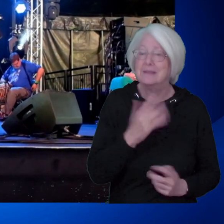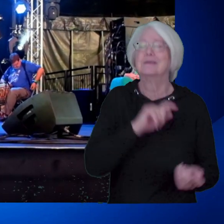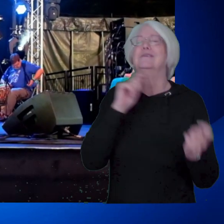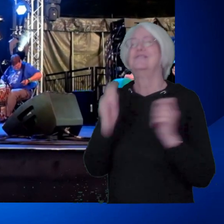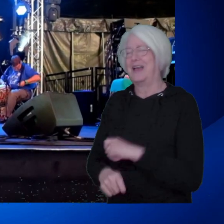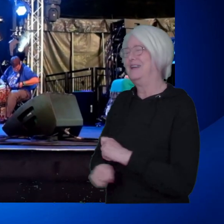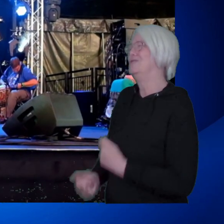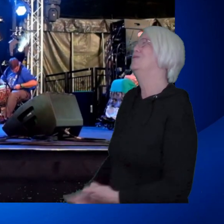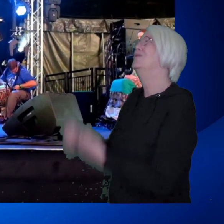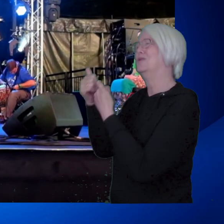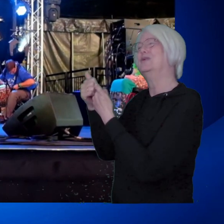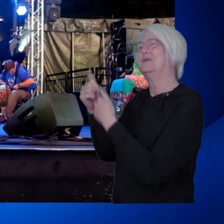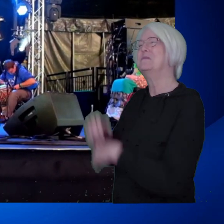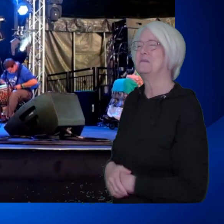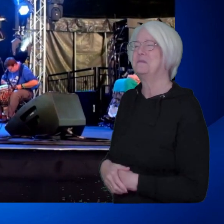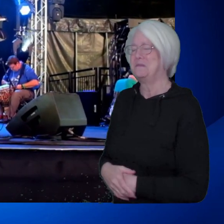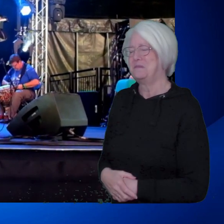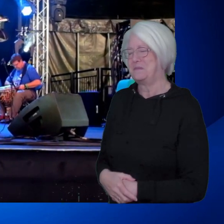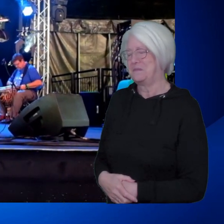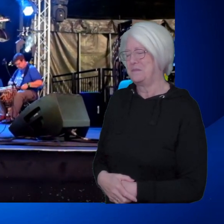let him.